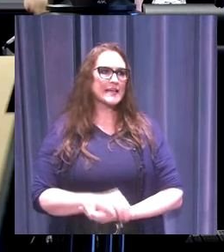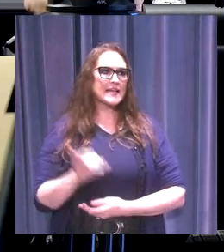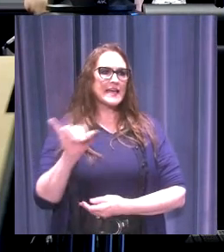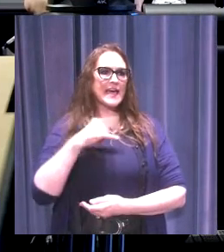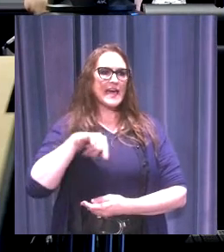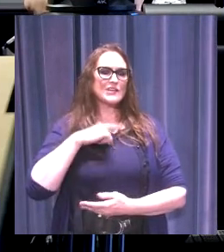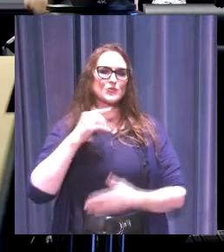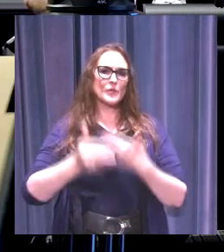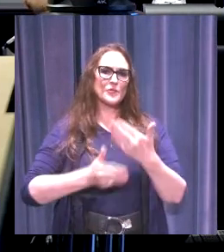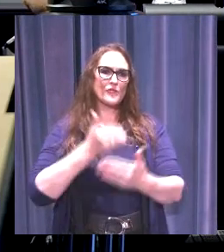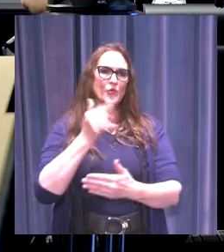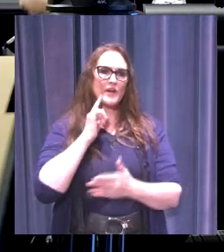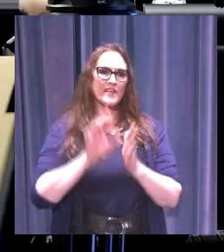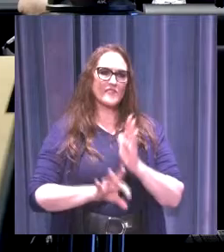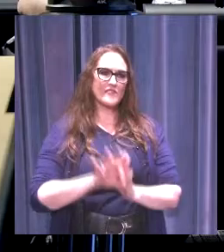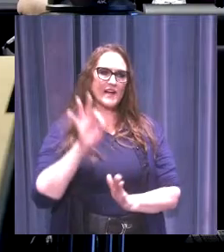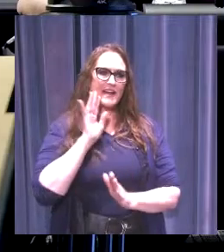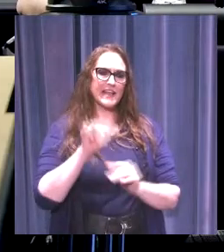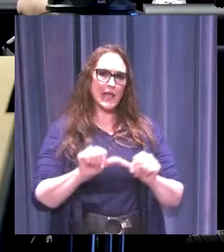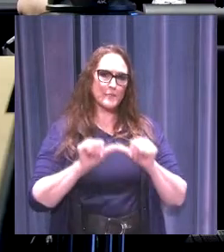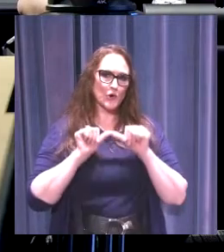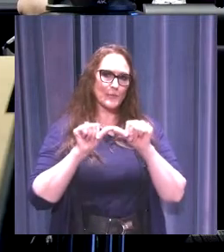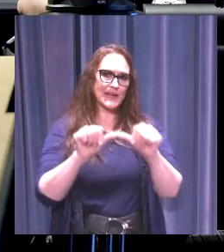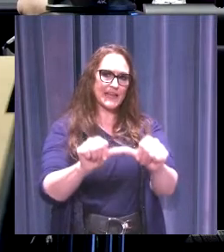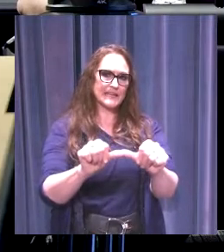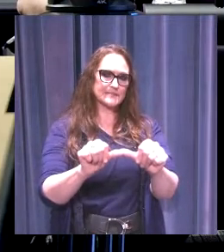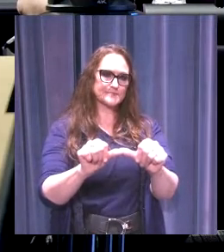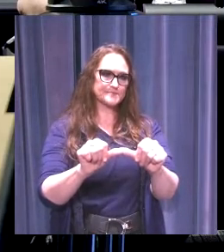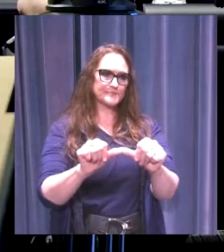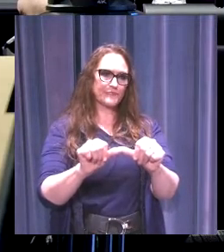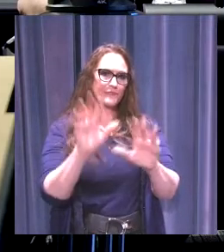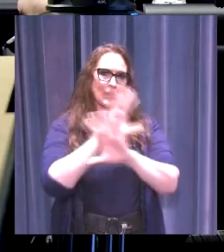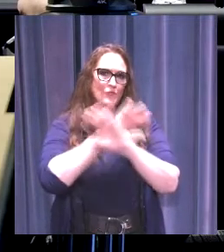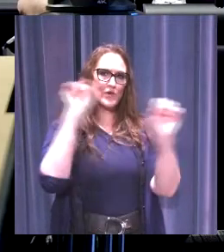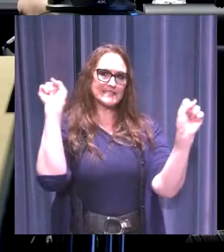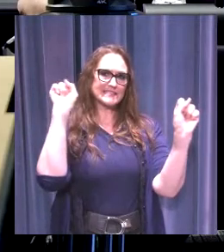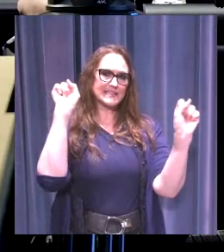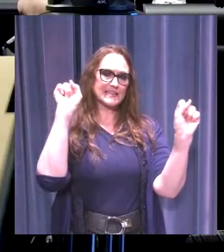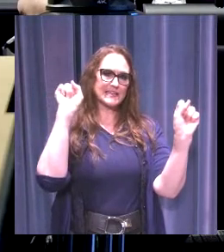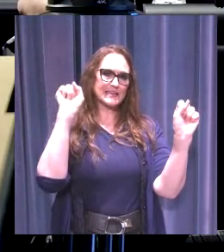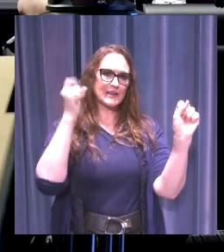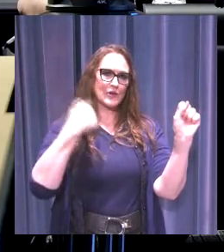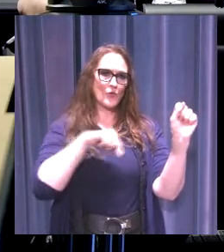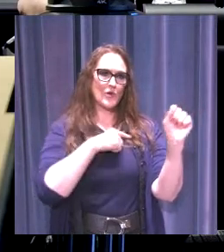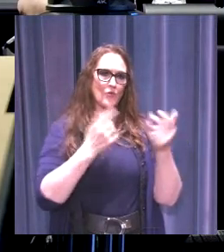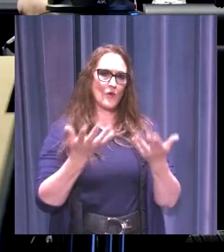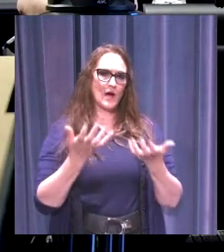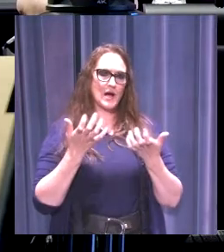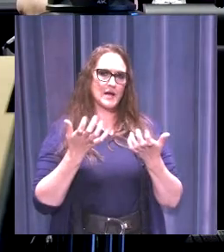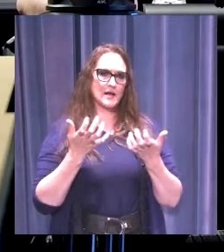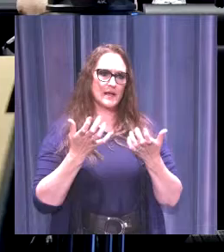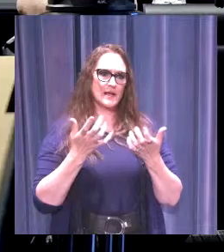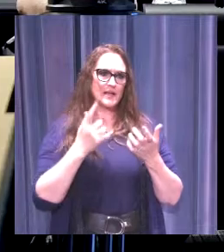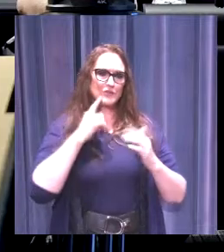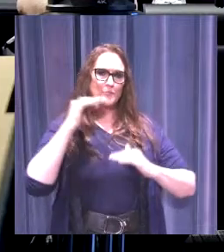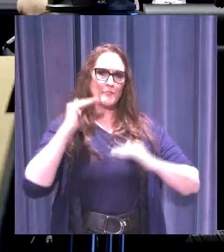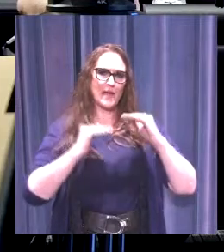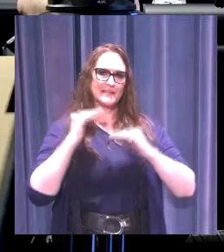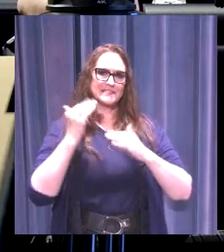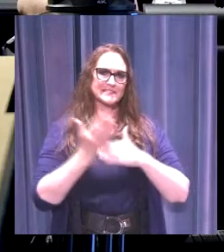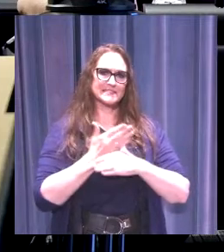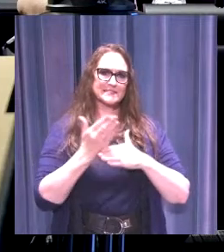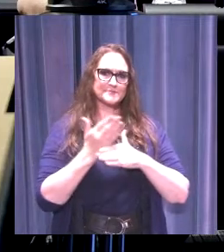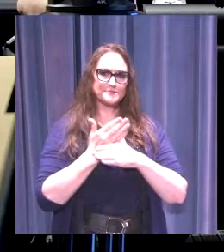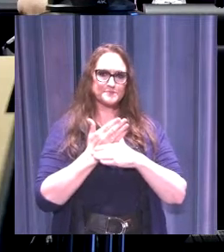move forward in finding a permanent president, we want to, it's a balance